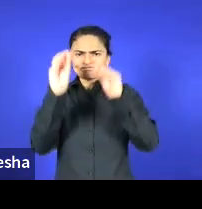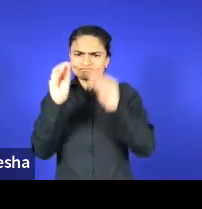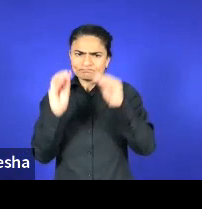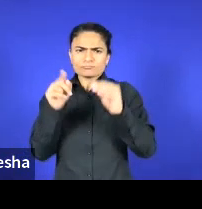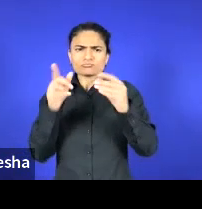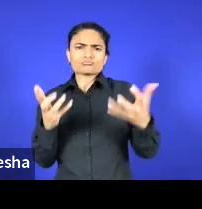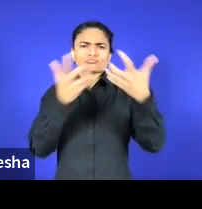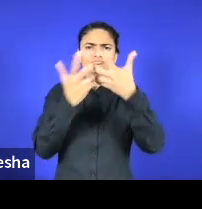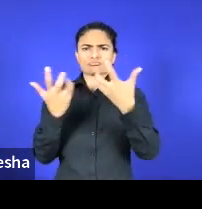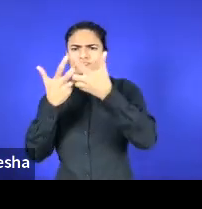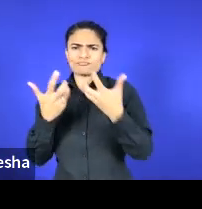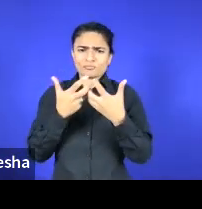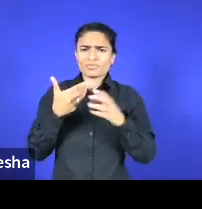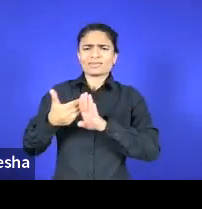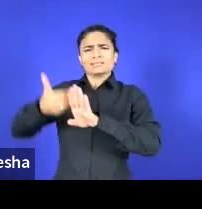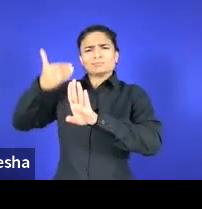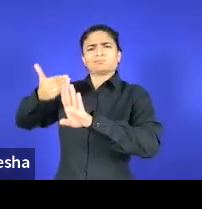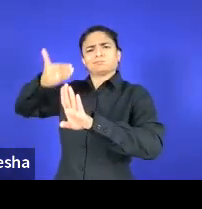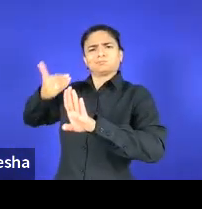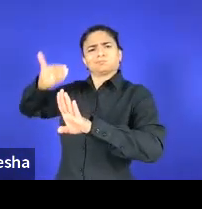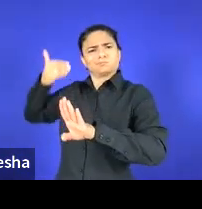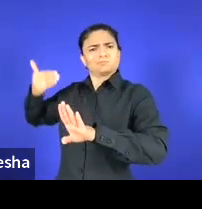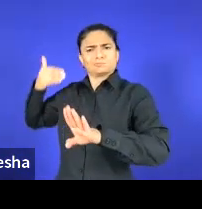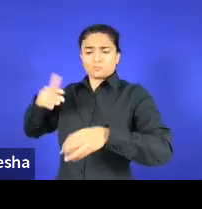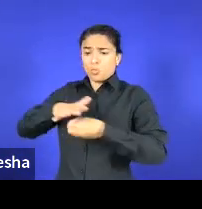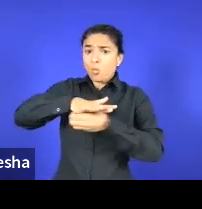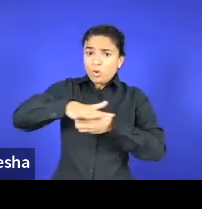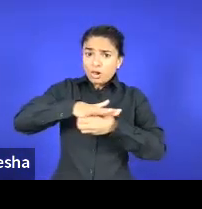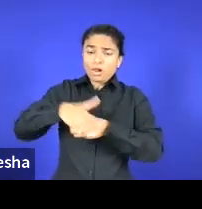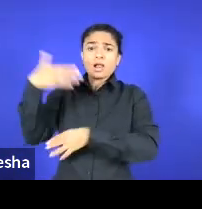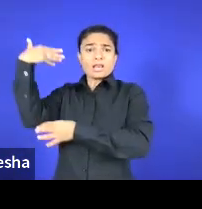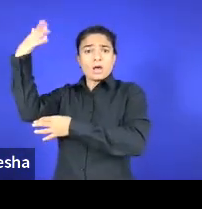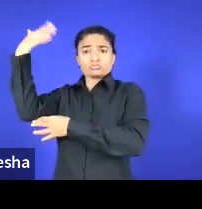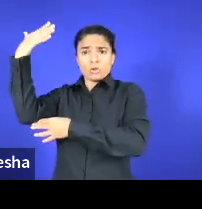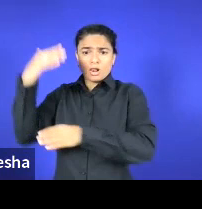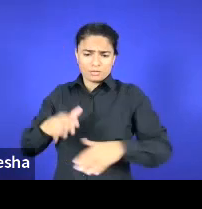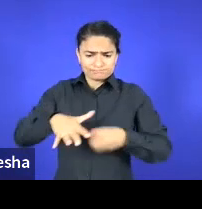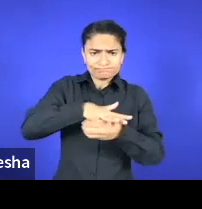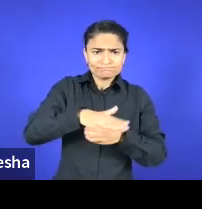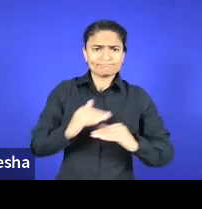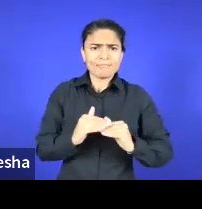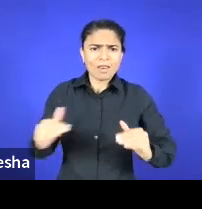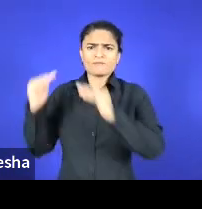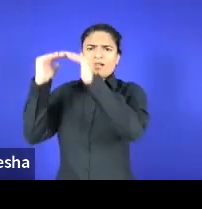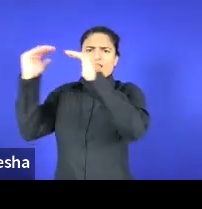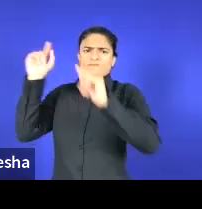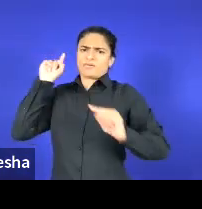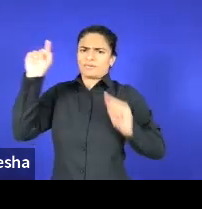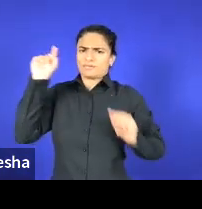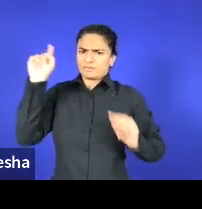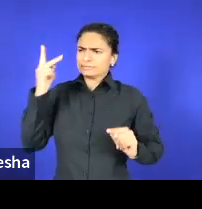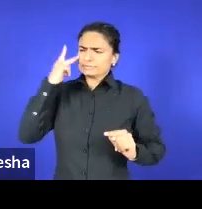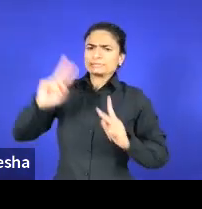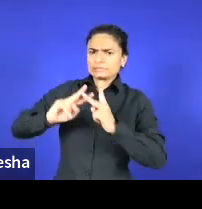part of this process is the disability certification and determination. So the challenge that countries